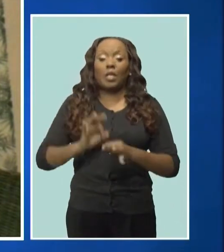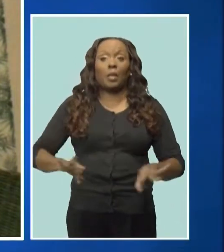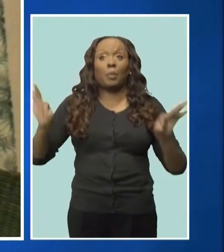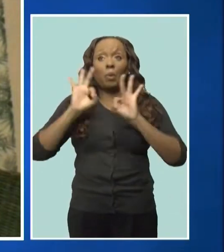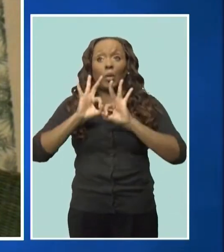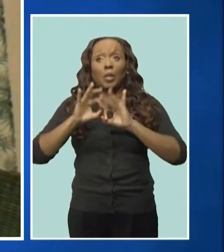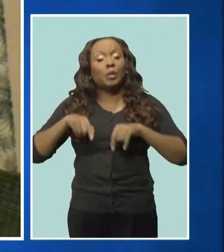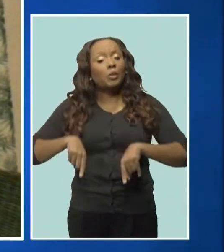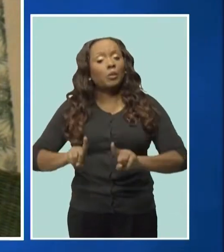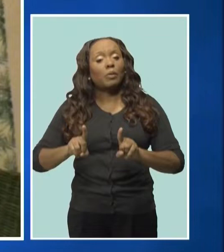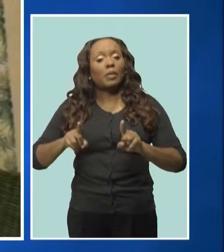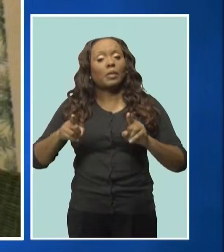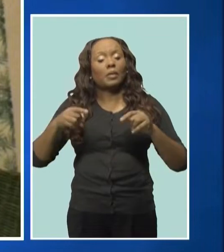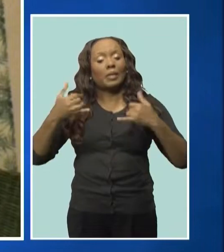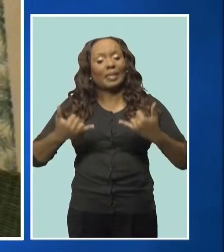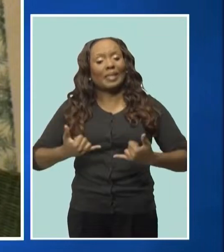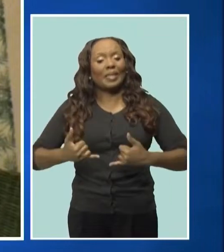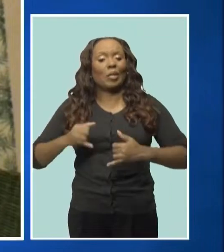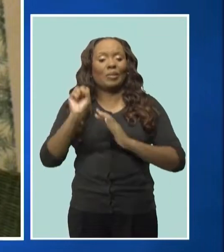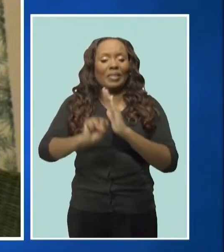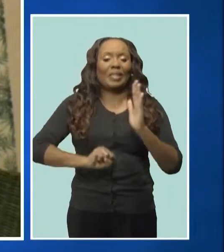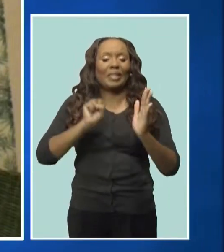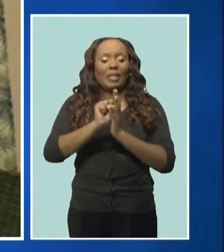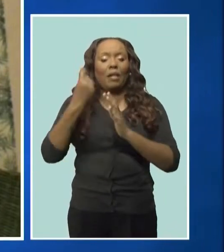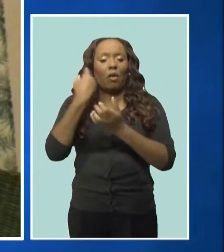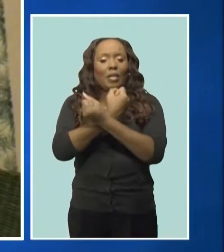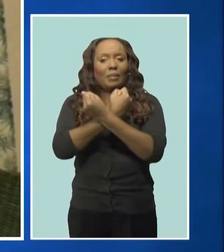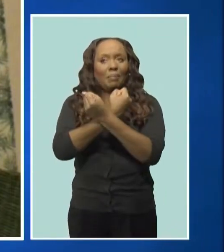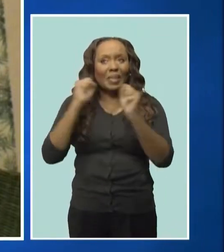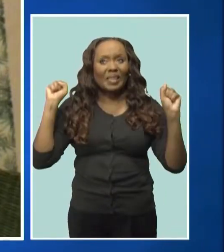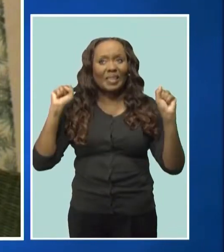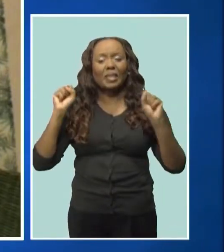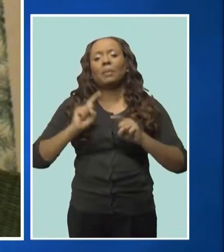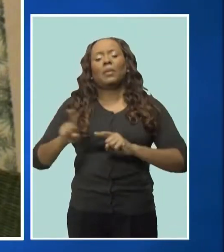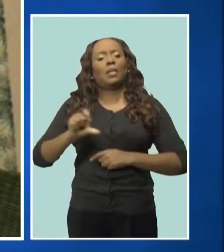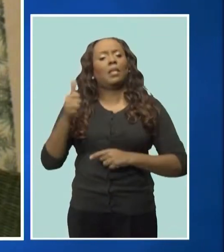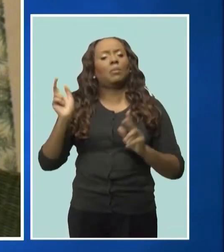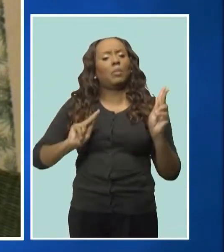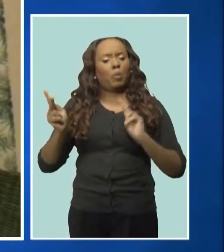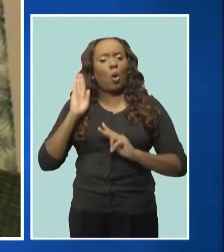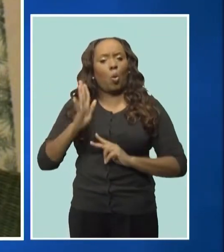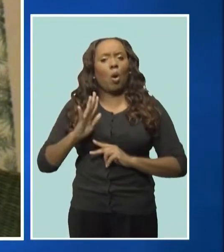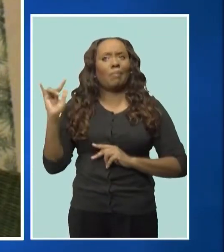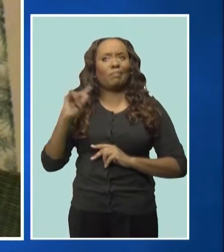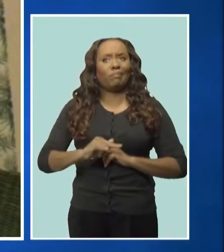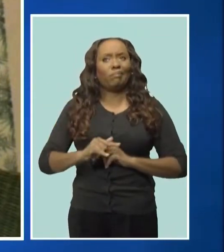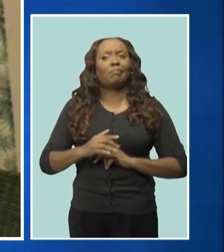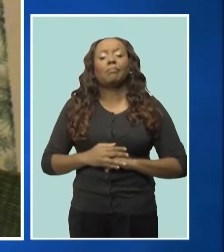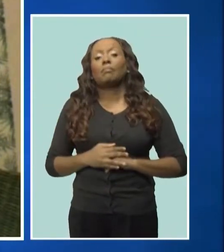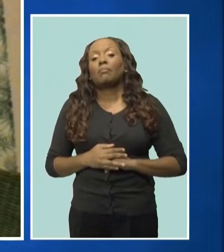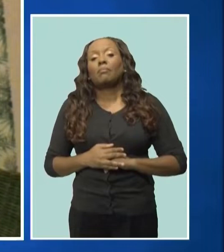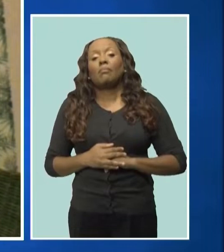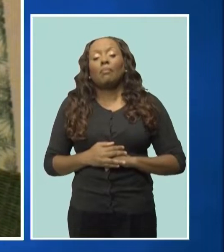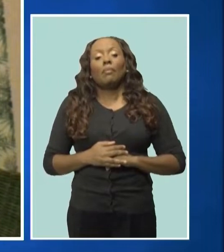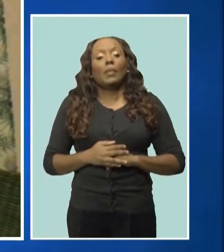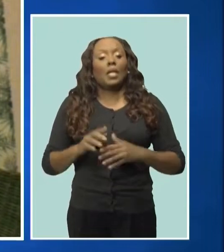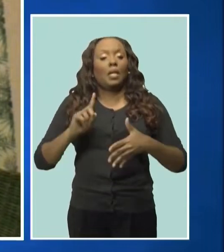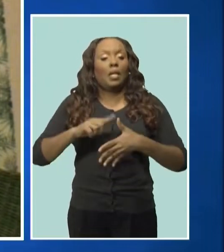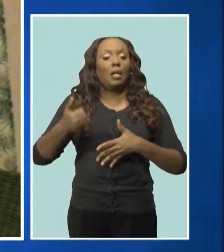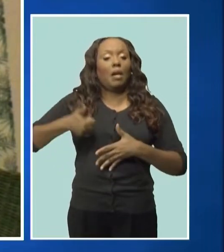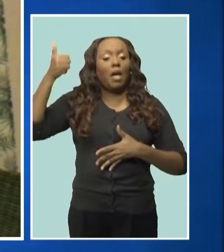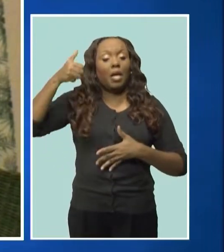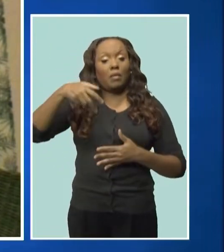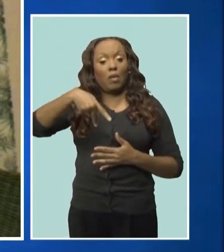emancipation, we are also bringing some other persons here. There will be, for instance, the head of the Port Authority,